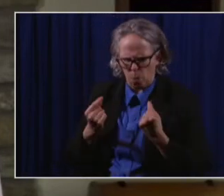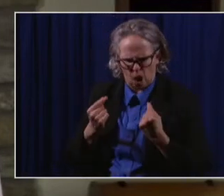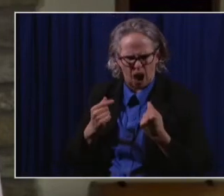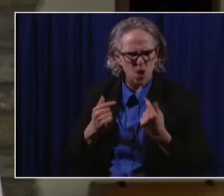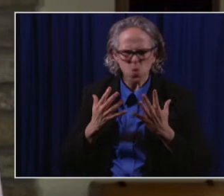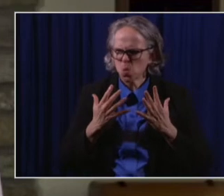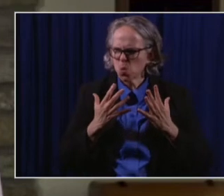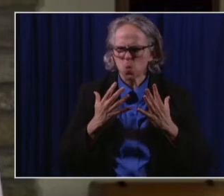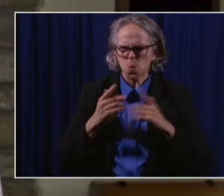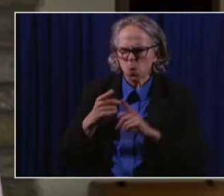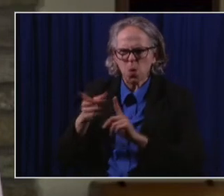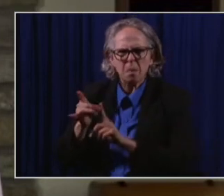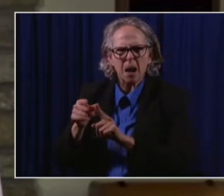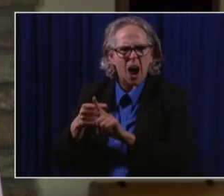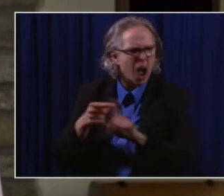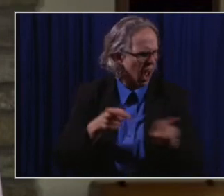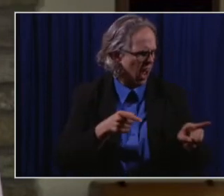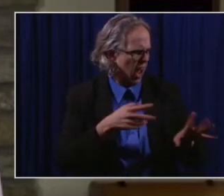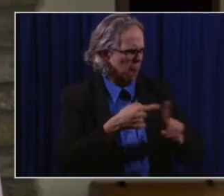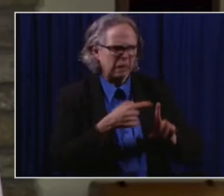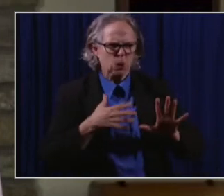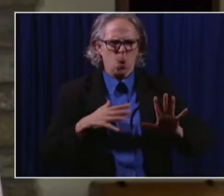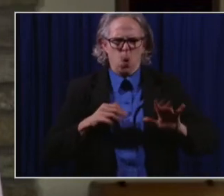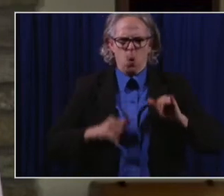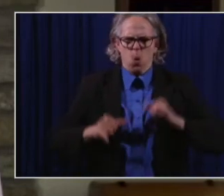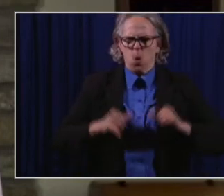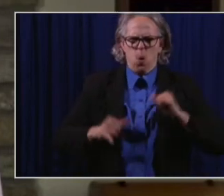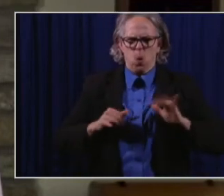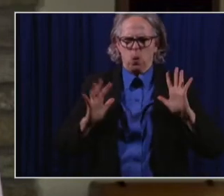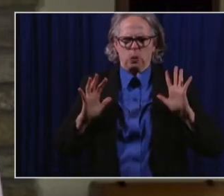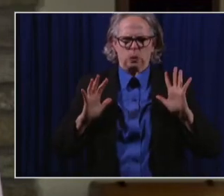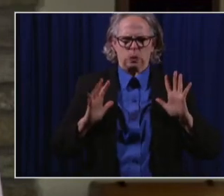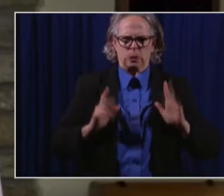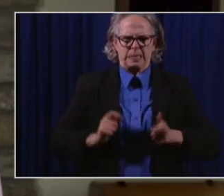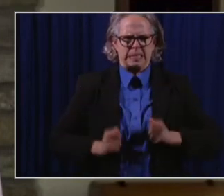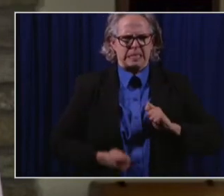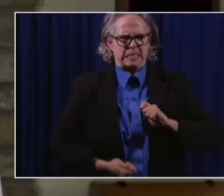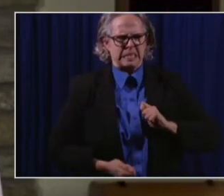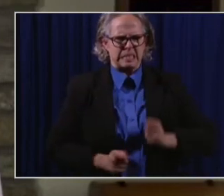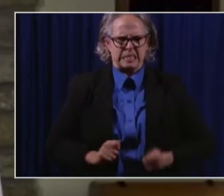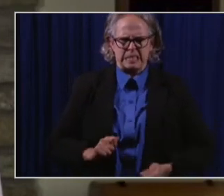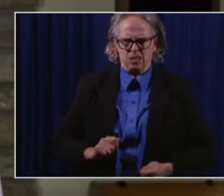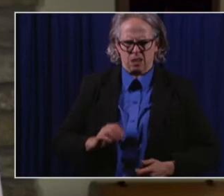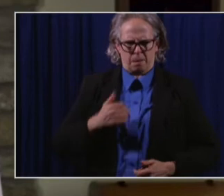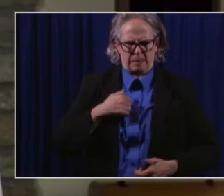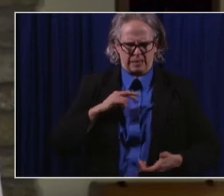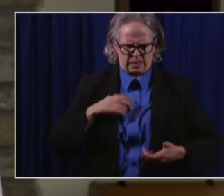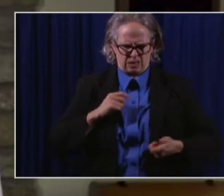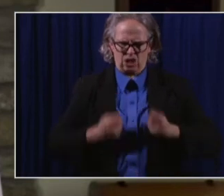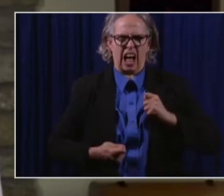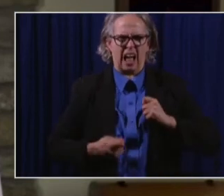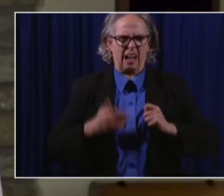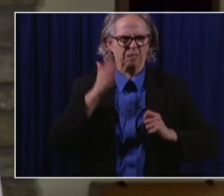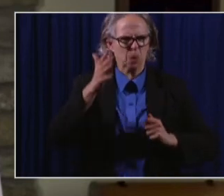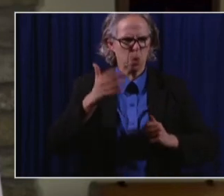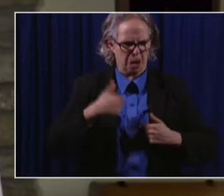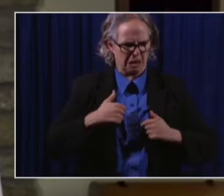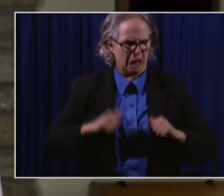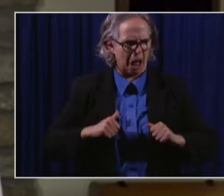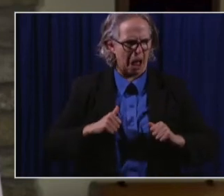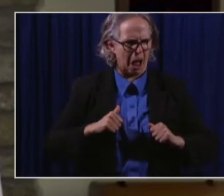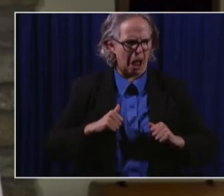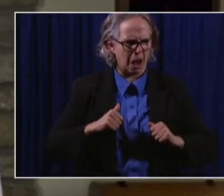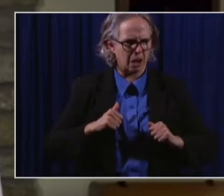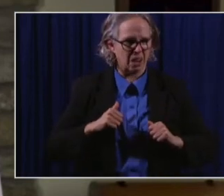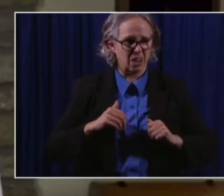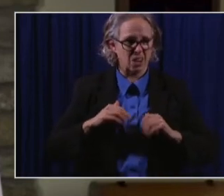but we have it within our capacity to change the outcome. We can change the future. Unlike the weather, we can't change the weather. We can sure change. We